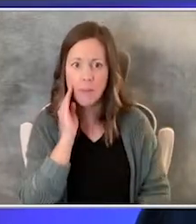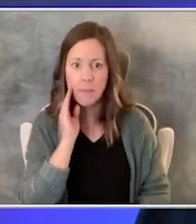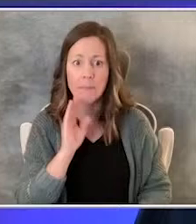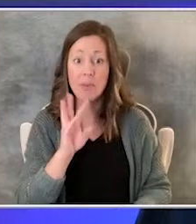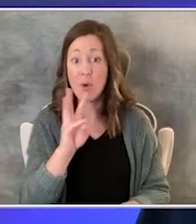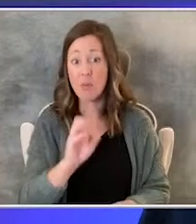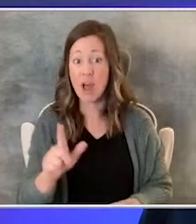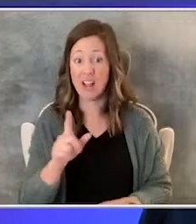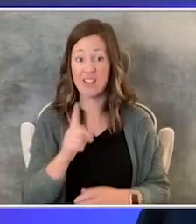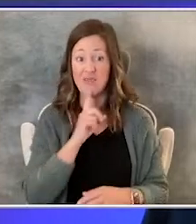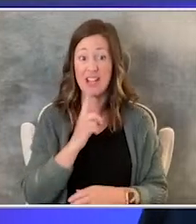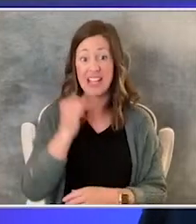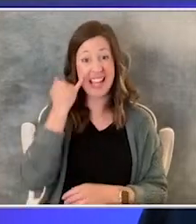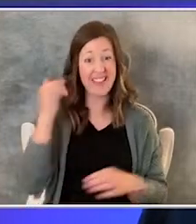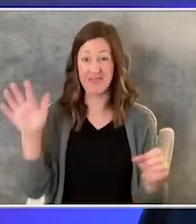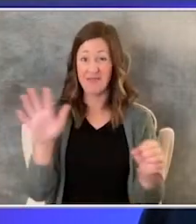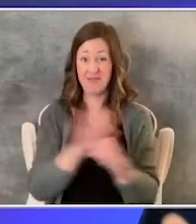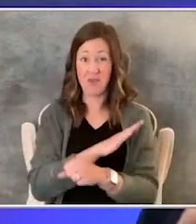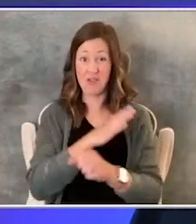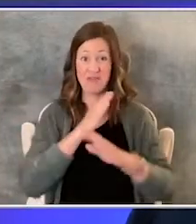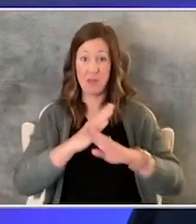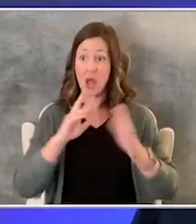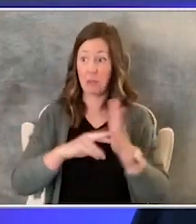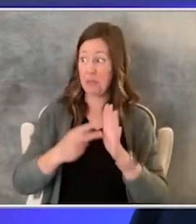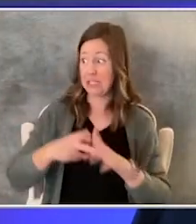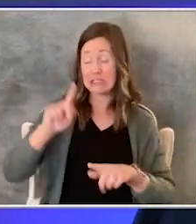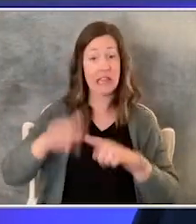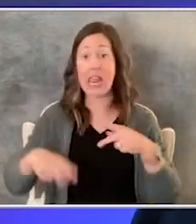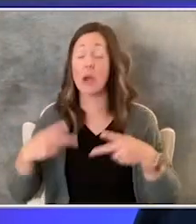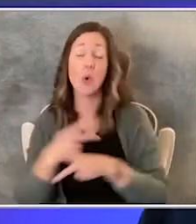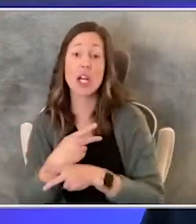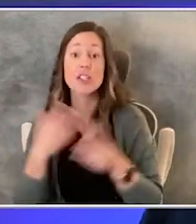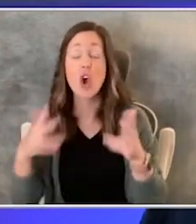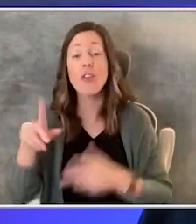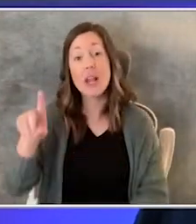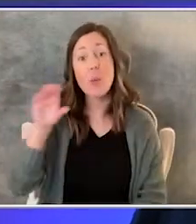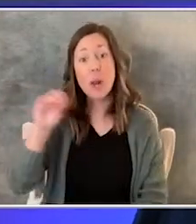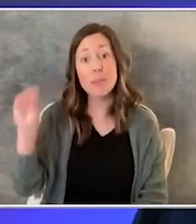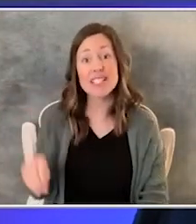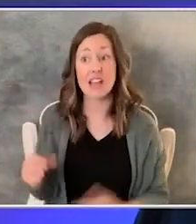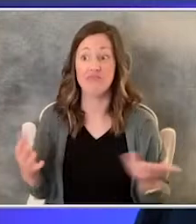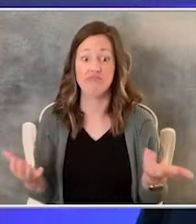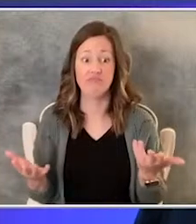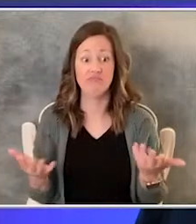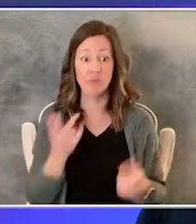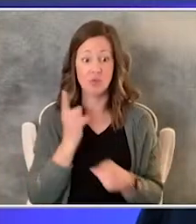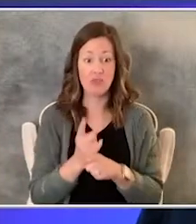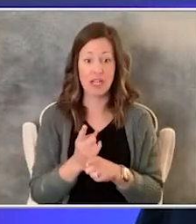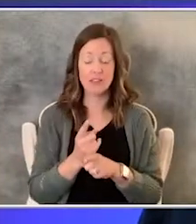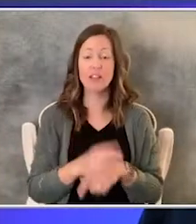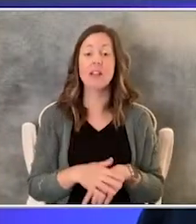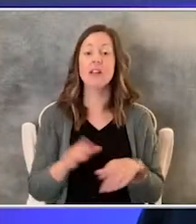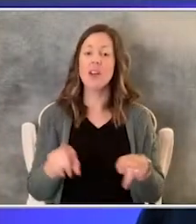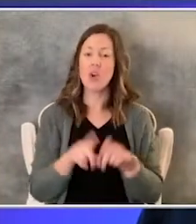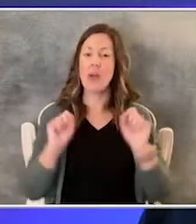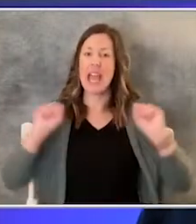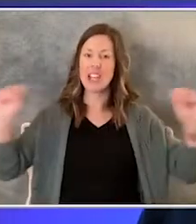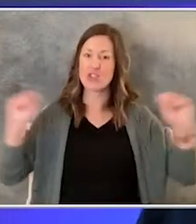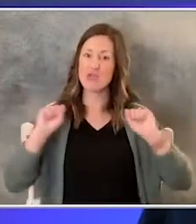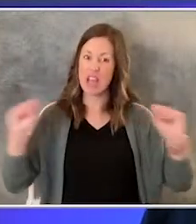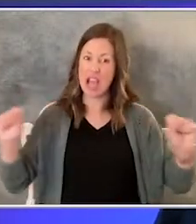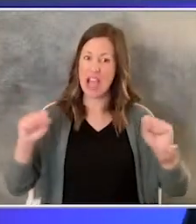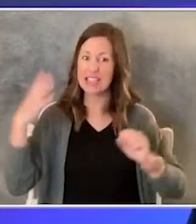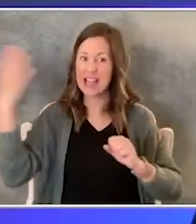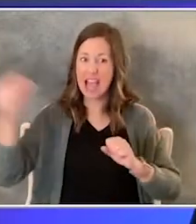medicine can really make a difference. Absolutely. Dr. Kennedy had a triple bypass surgery just before this happened. So